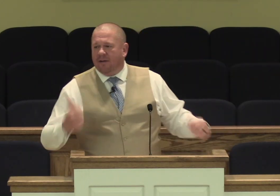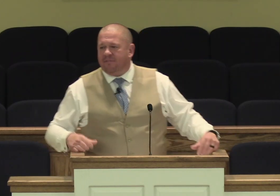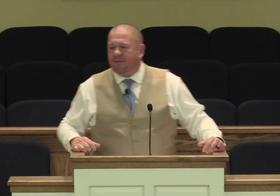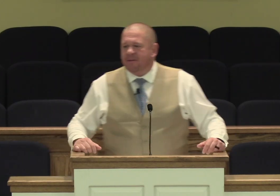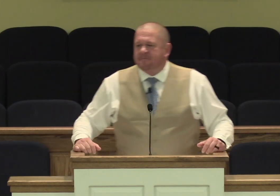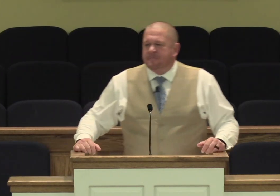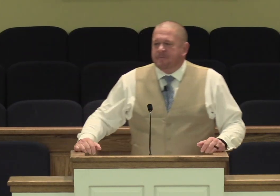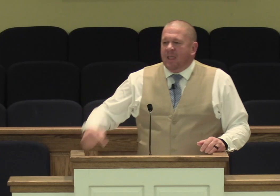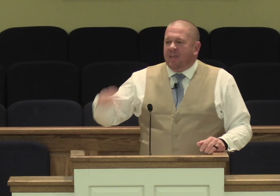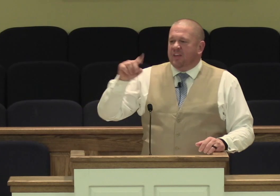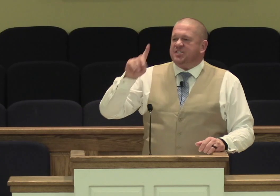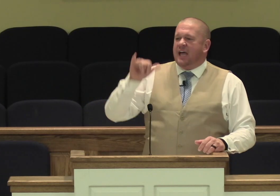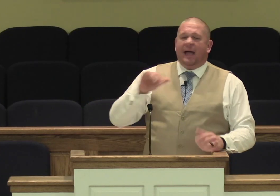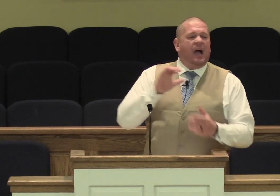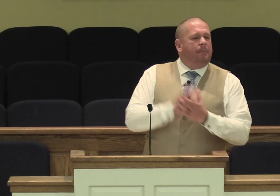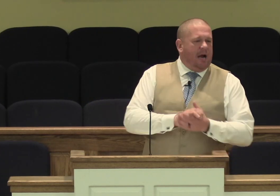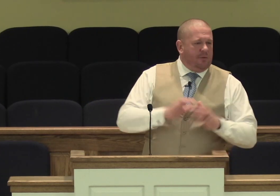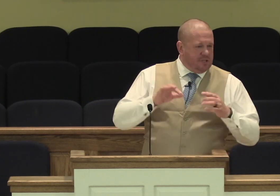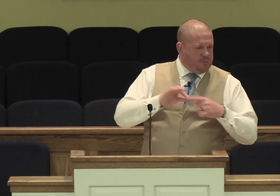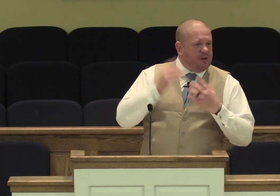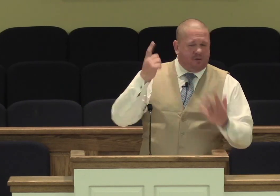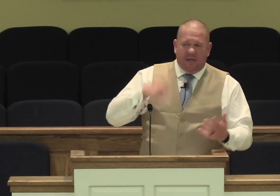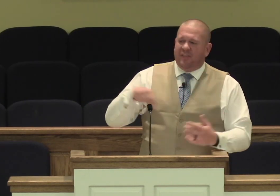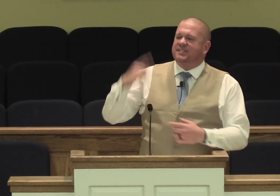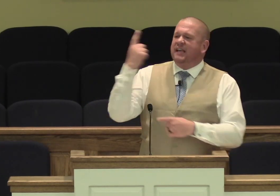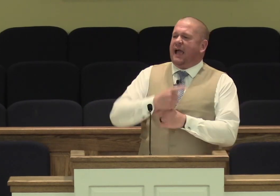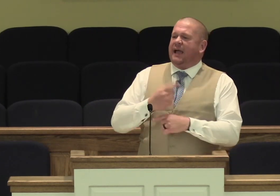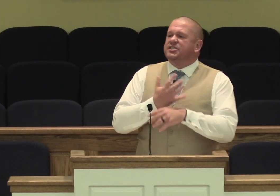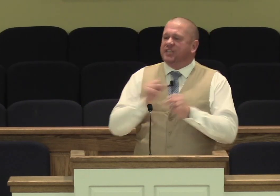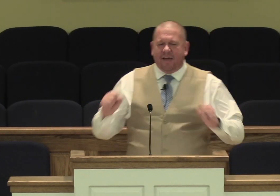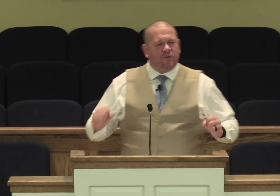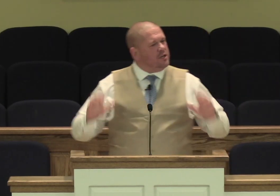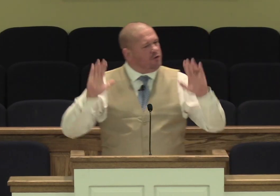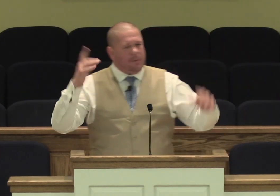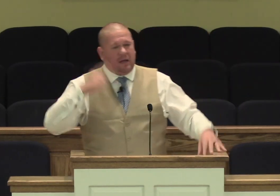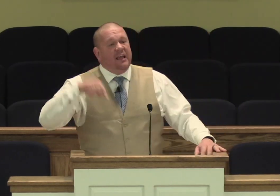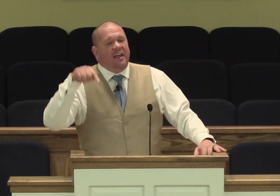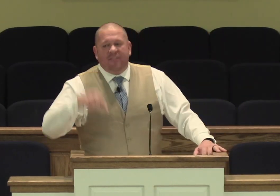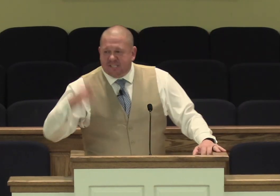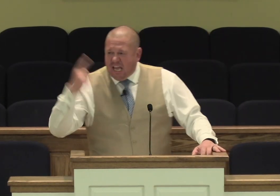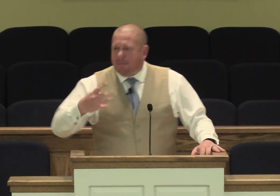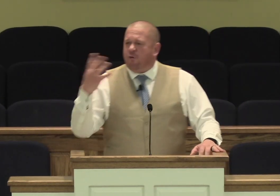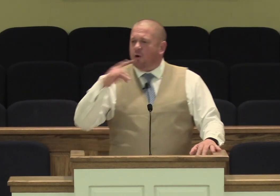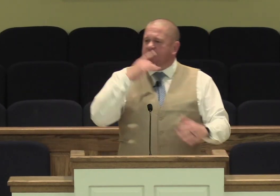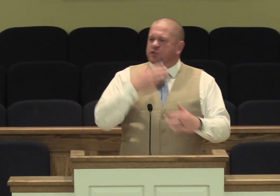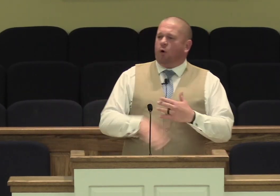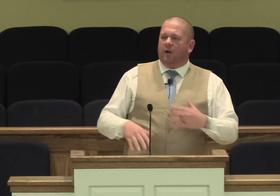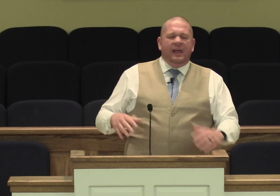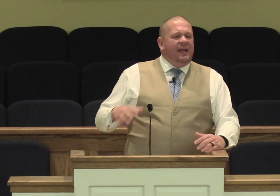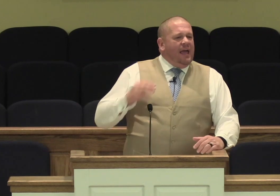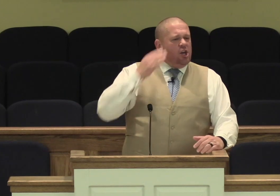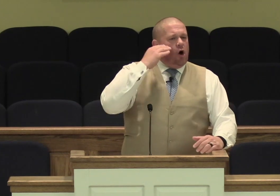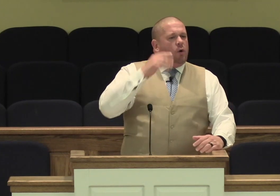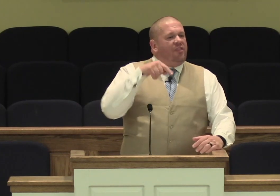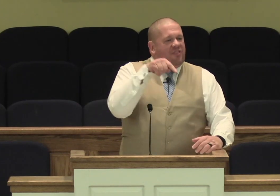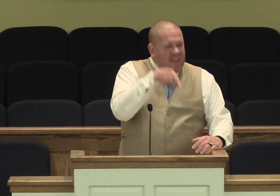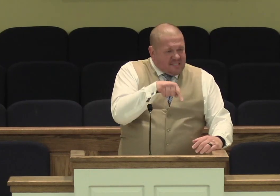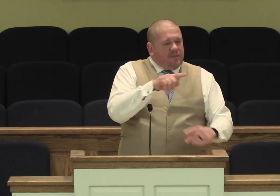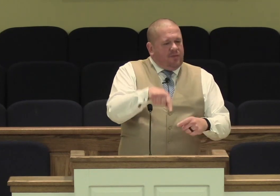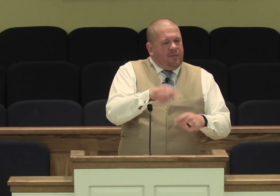in our life. This day I got married was a special day. This day I got saved was an incredible day. This day my four kids were born. And